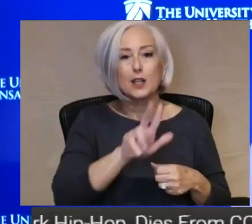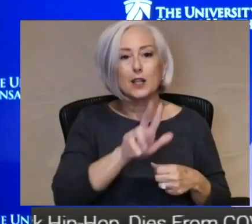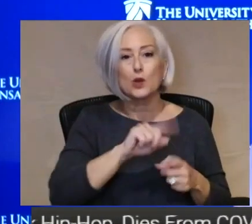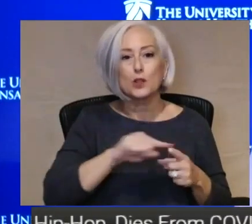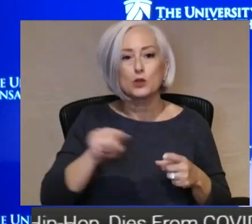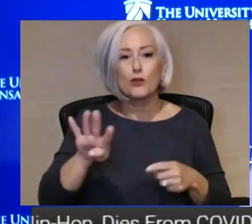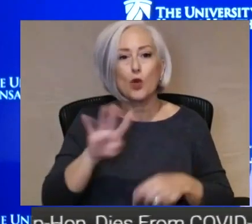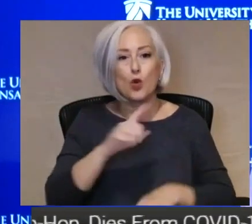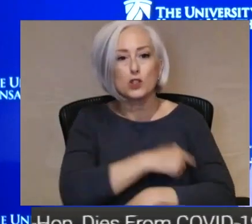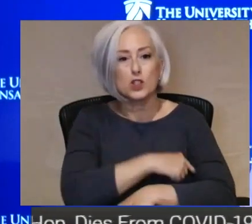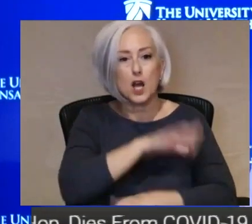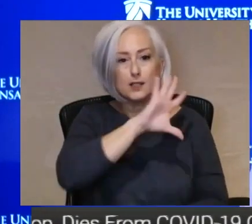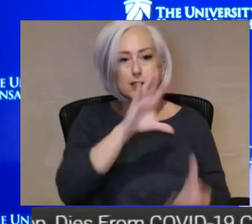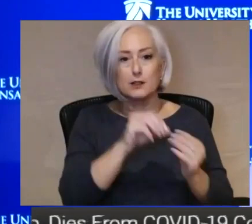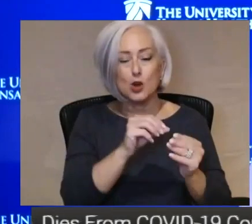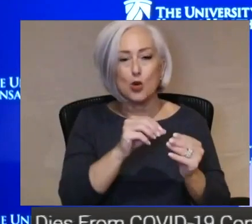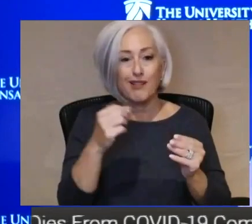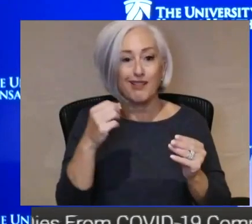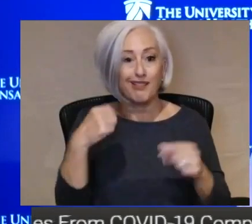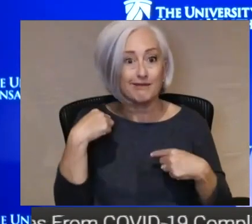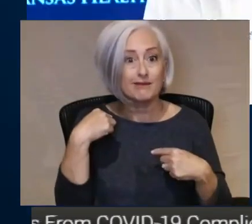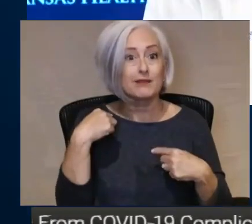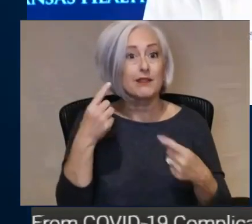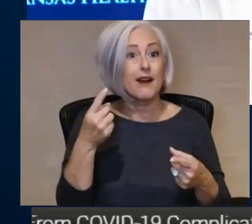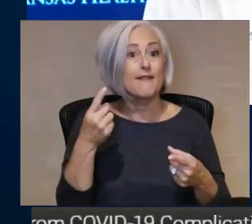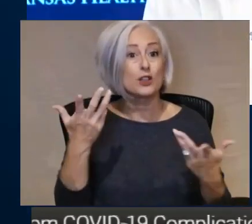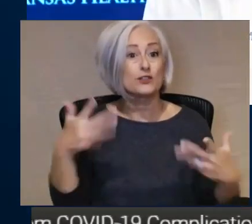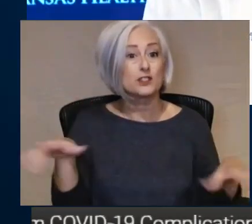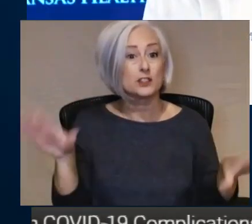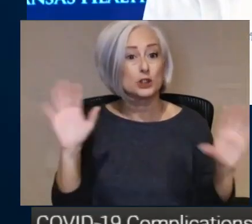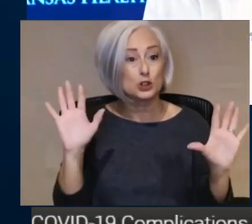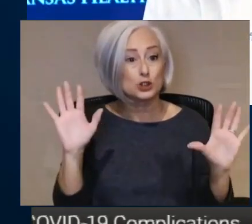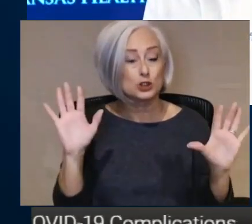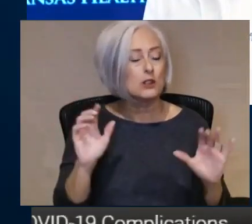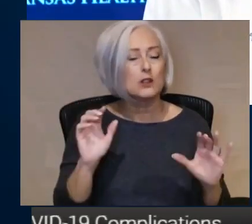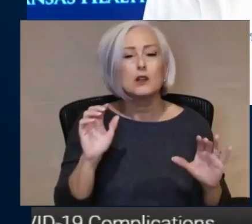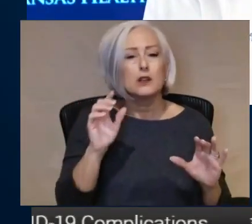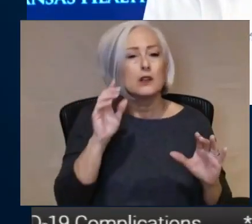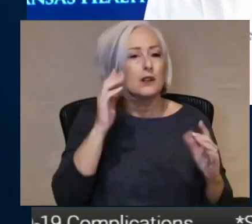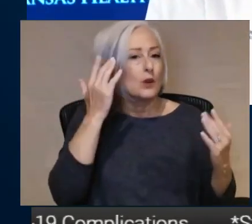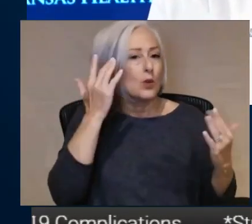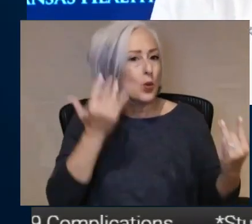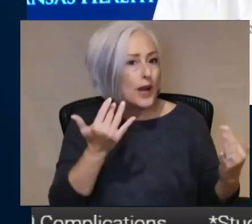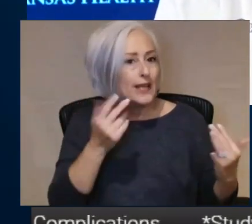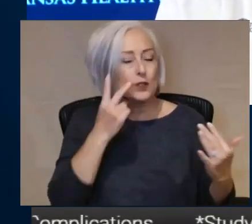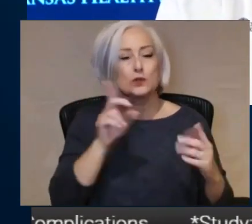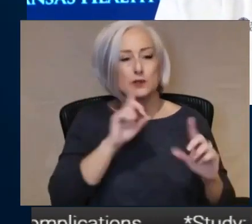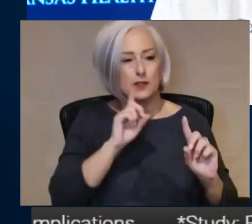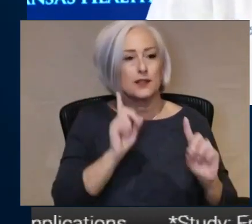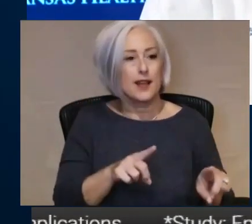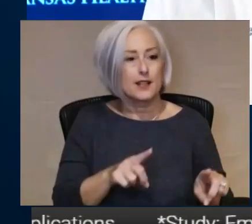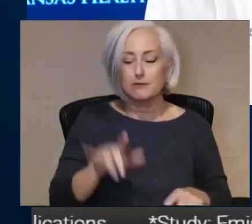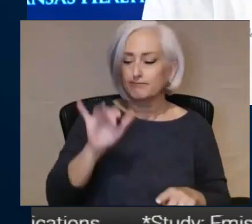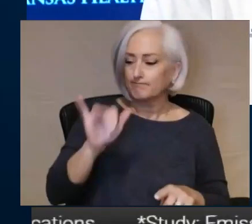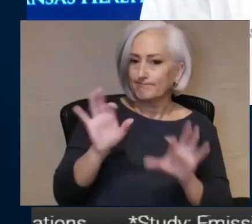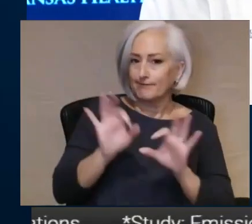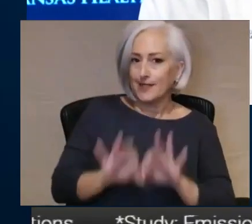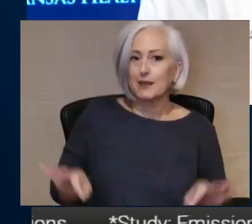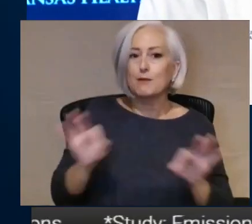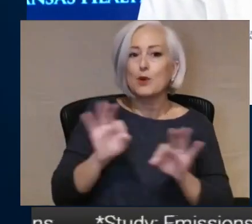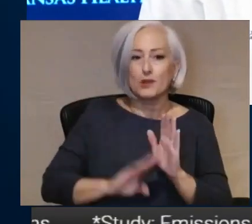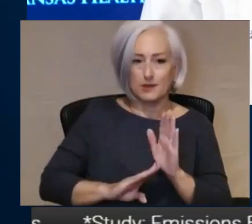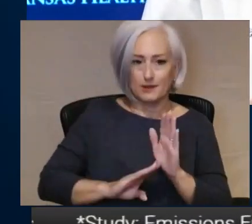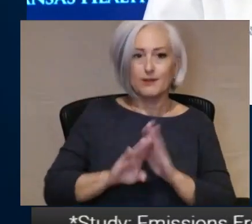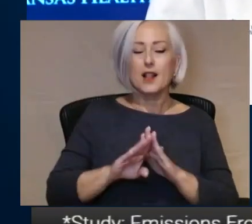and hopefully we'll be getting some of those answers. Yeah, and I think this is a really important development, and I would not be surprised at all.